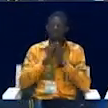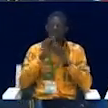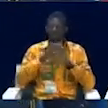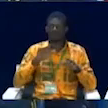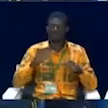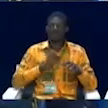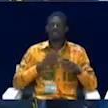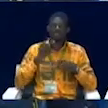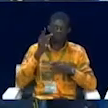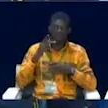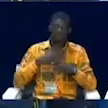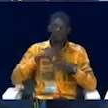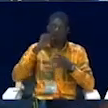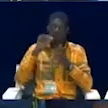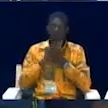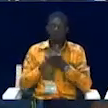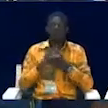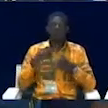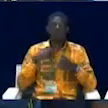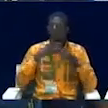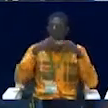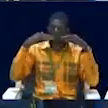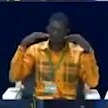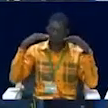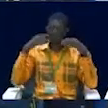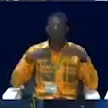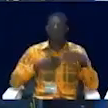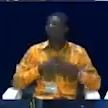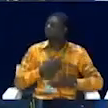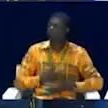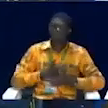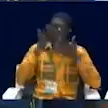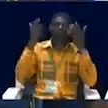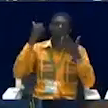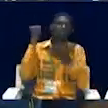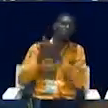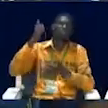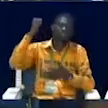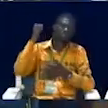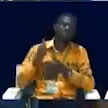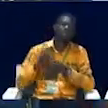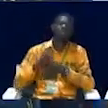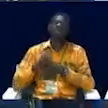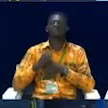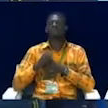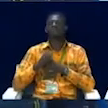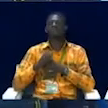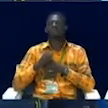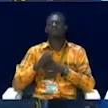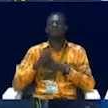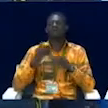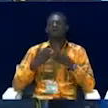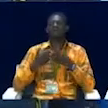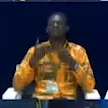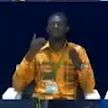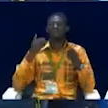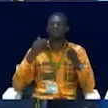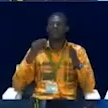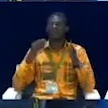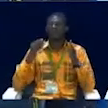I look at my wife, and we smiled, and we shouted, "Amen." Before